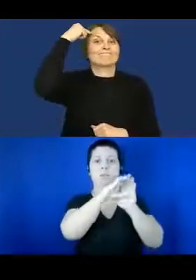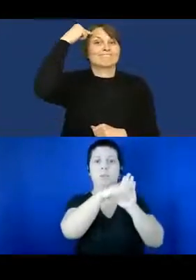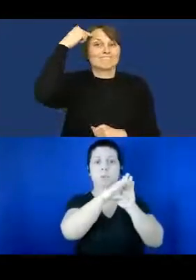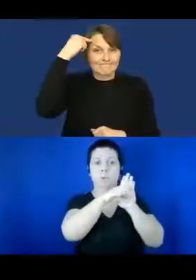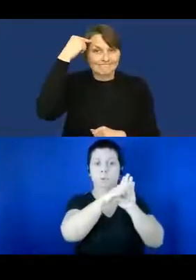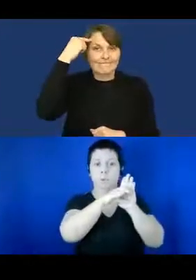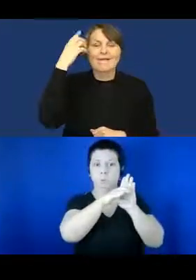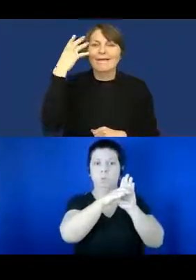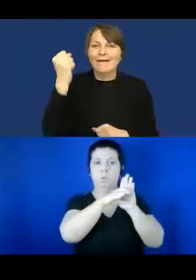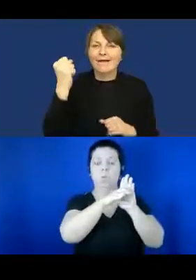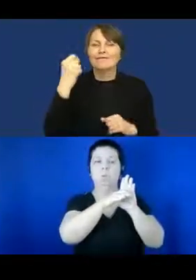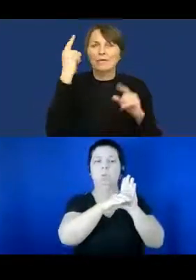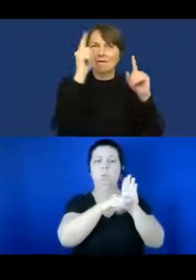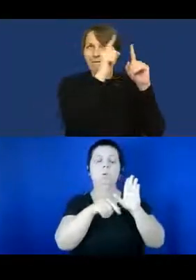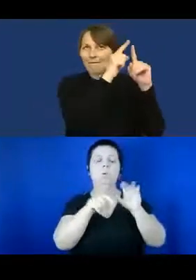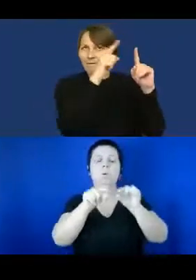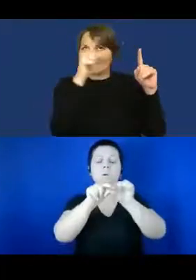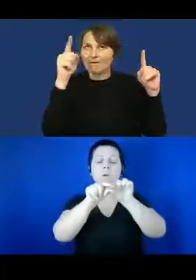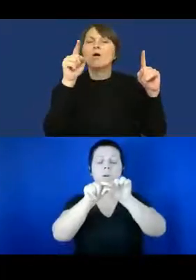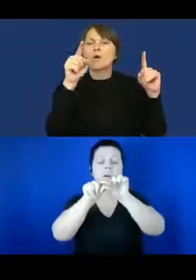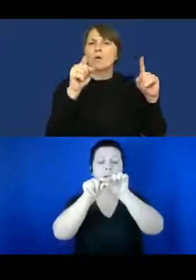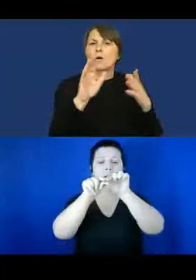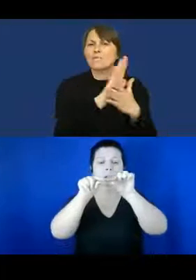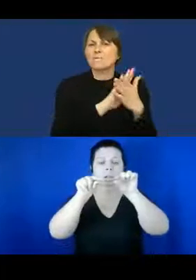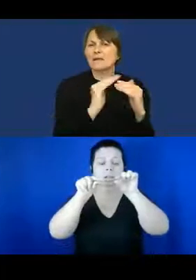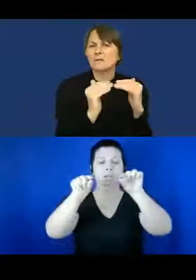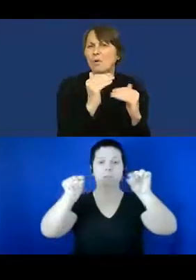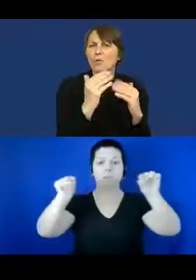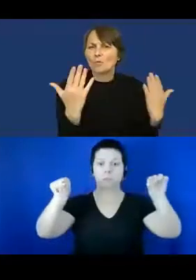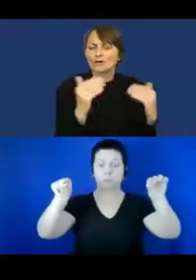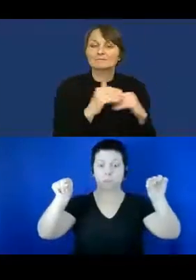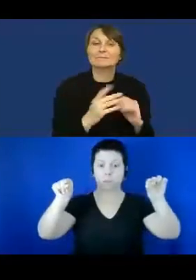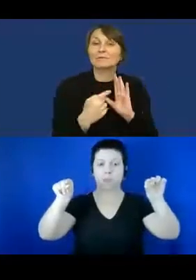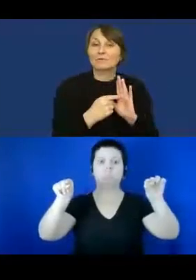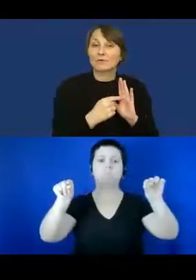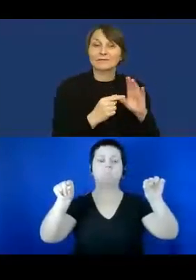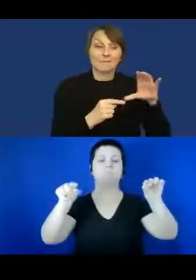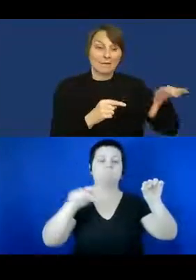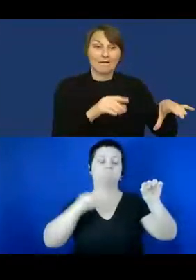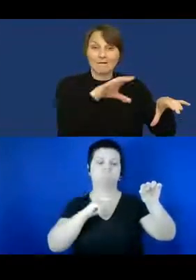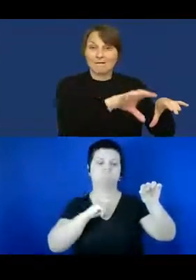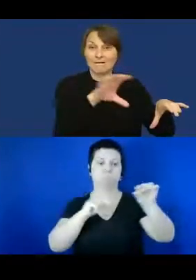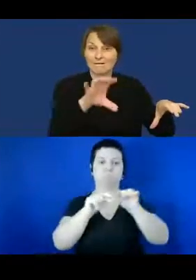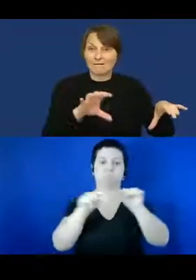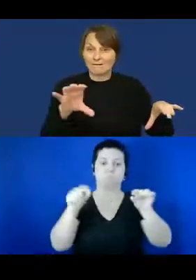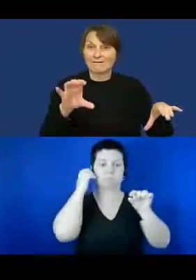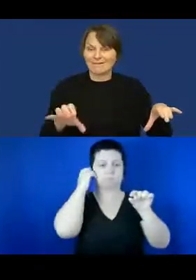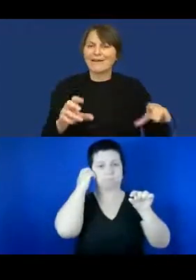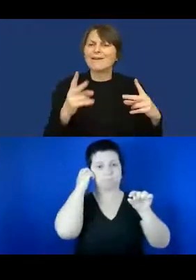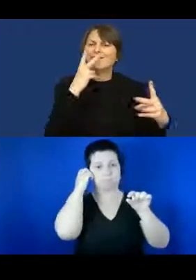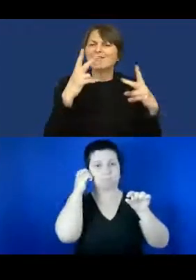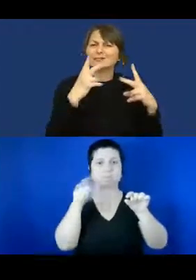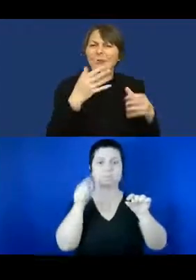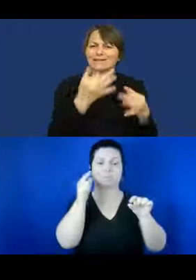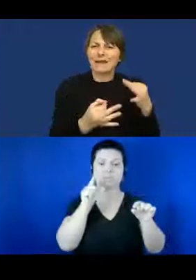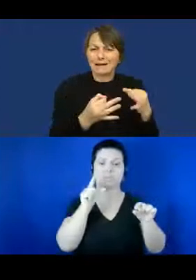that makes more meaning. So we have concepts that are detected by the visual analysis tool, and then we